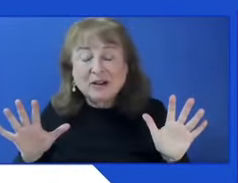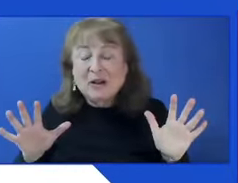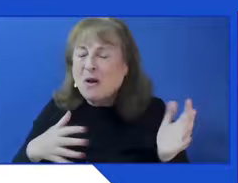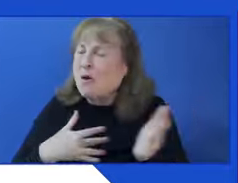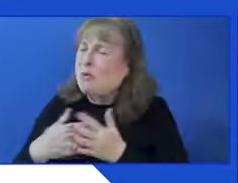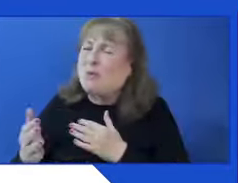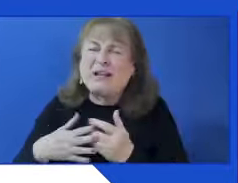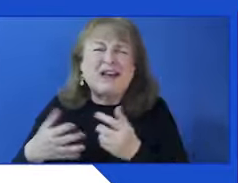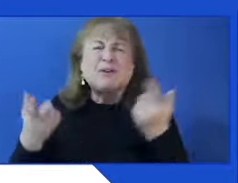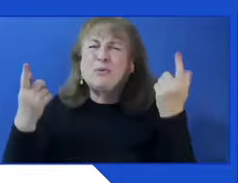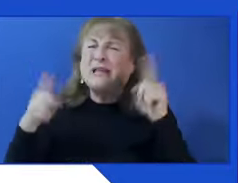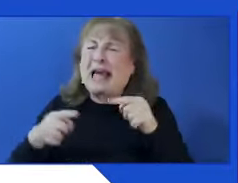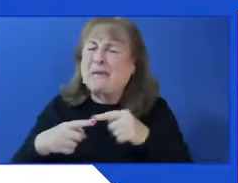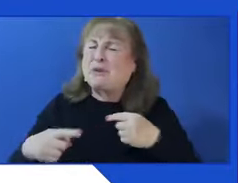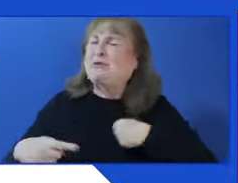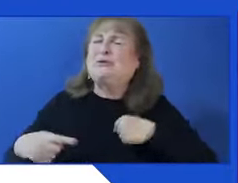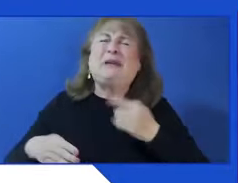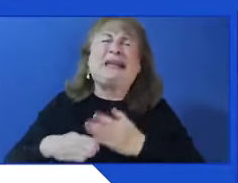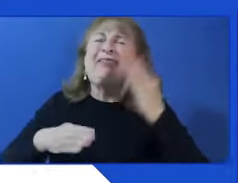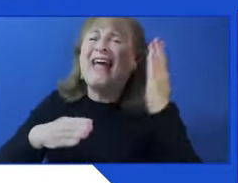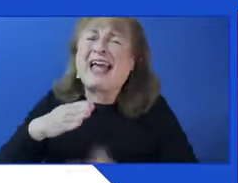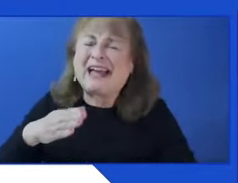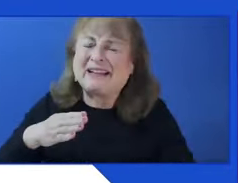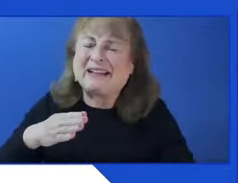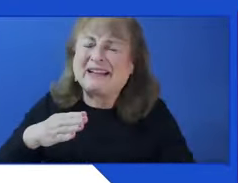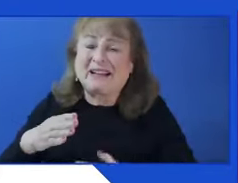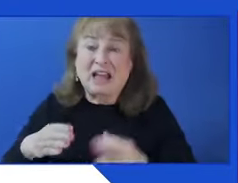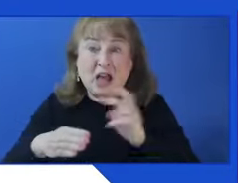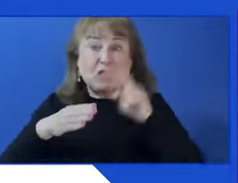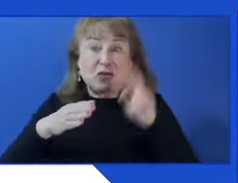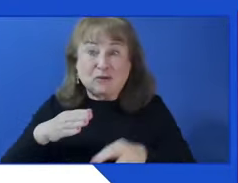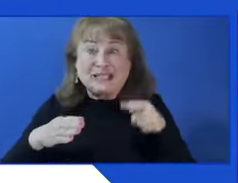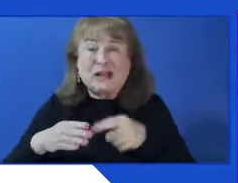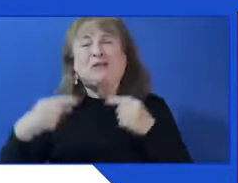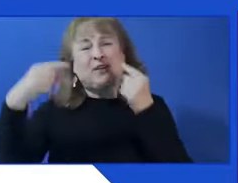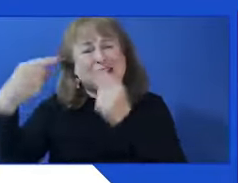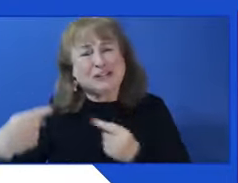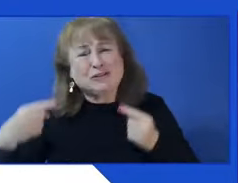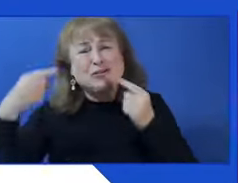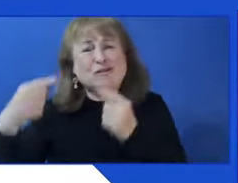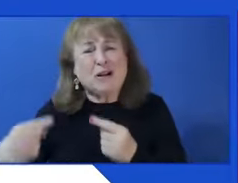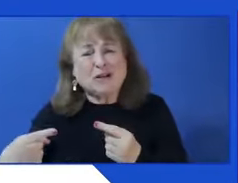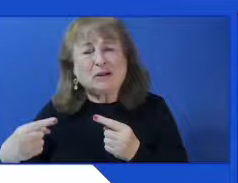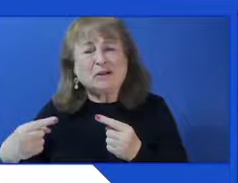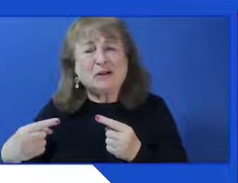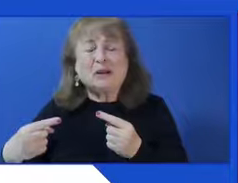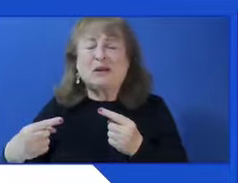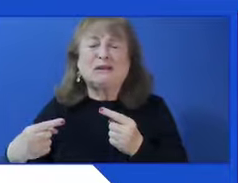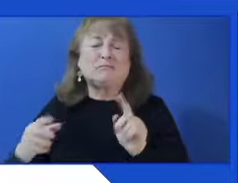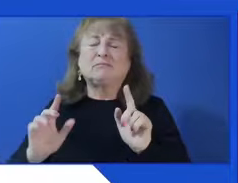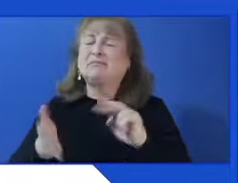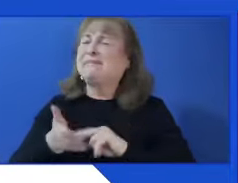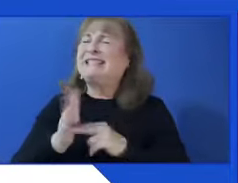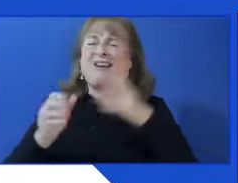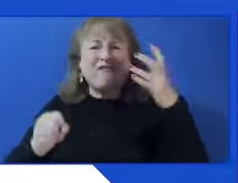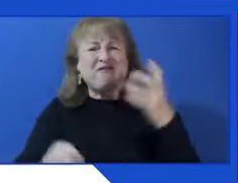my personal fate, the outcome of our struggle can be only our